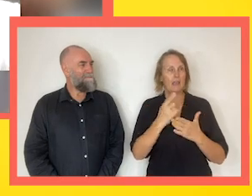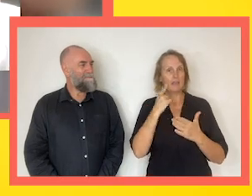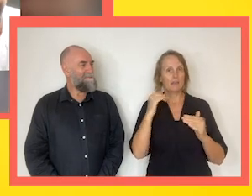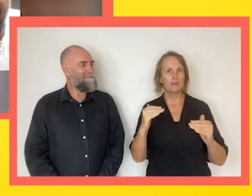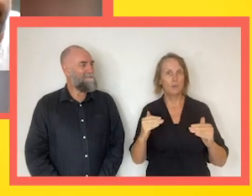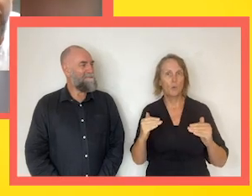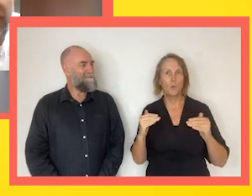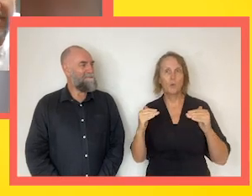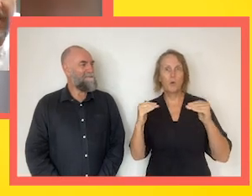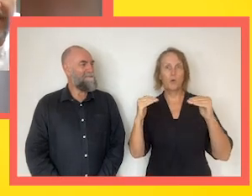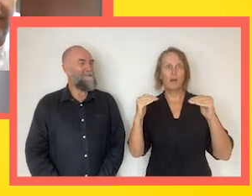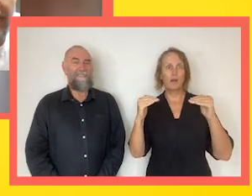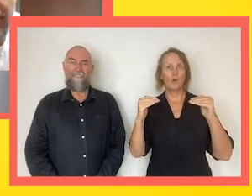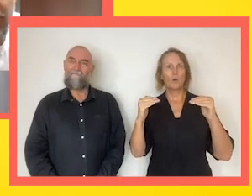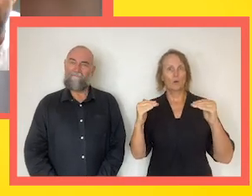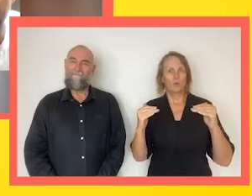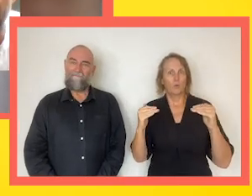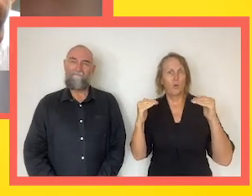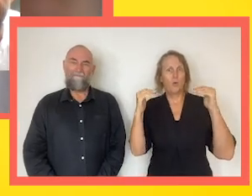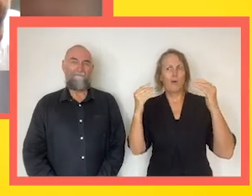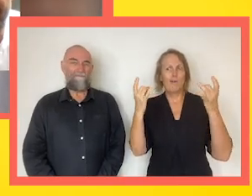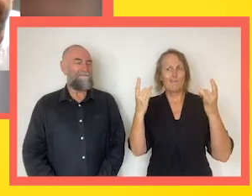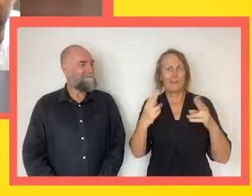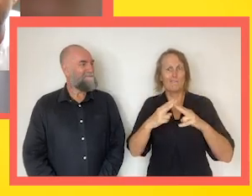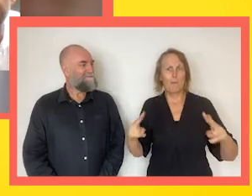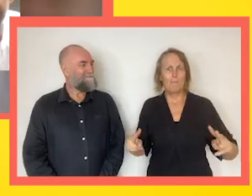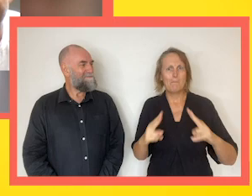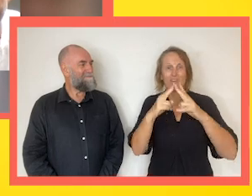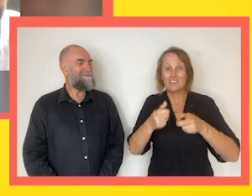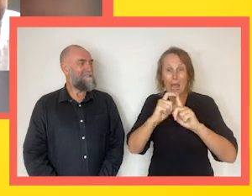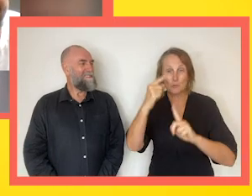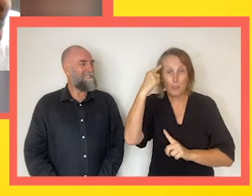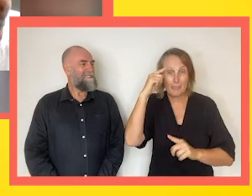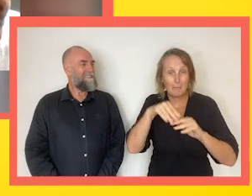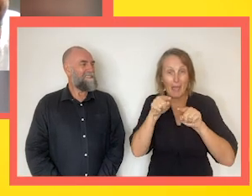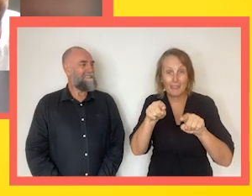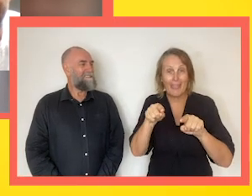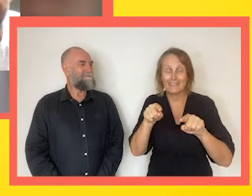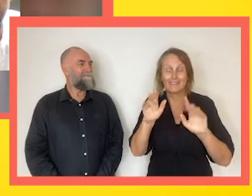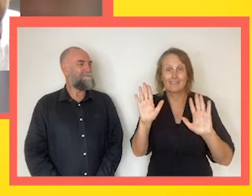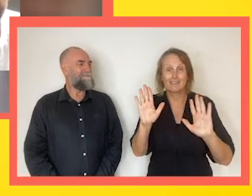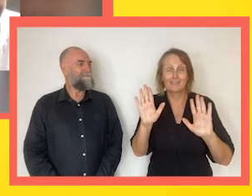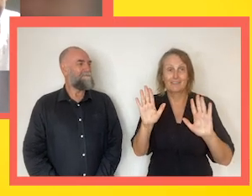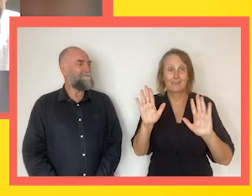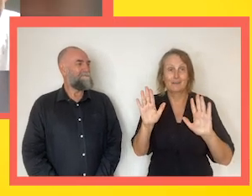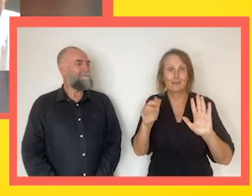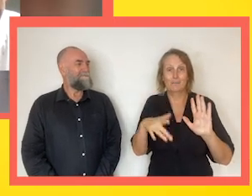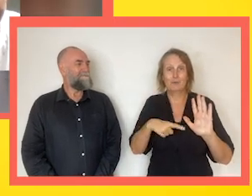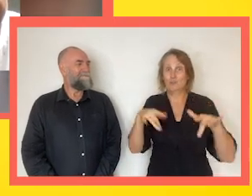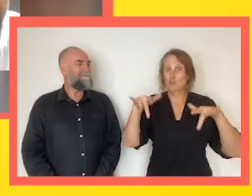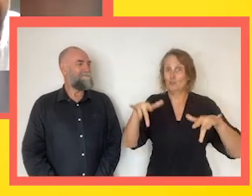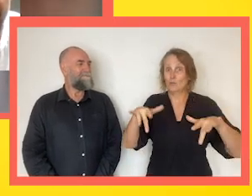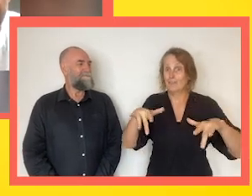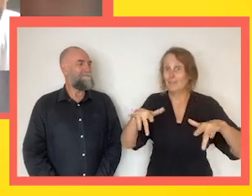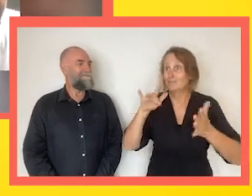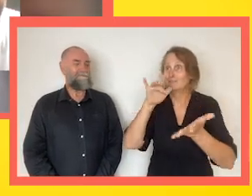to the big dance would just be surreal. Like, it's hard to think about it too much because it's fleeting and it's not done